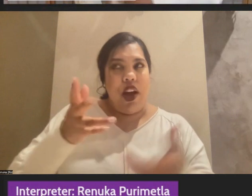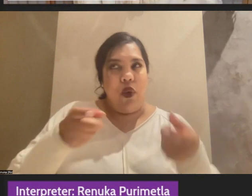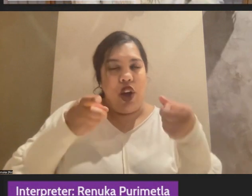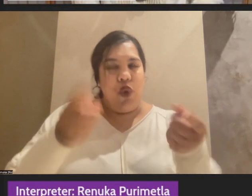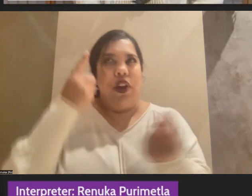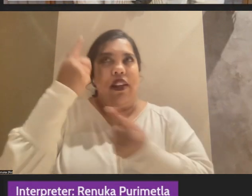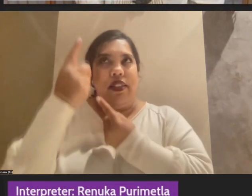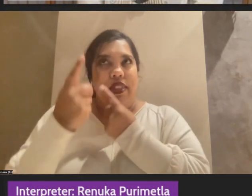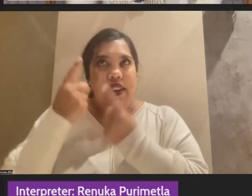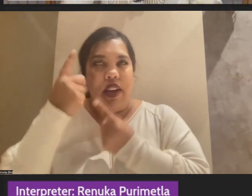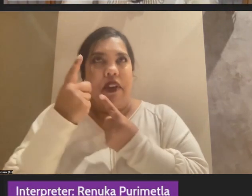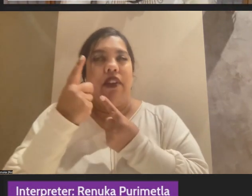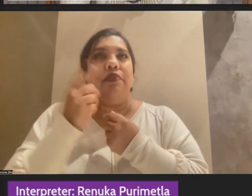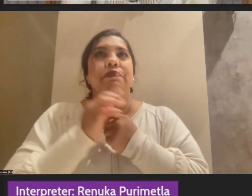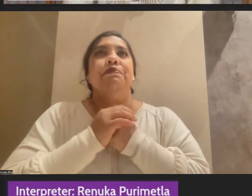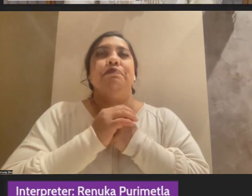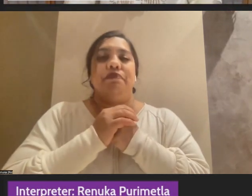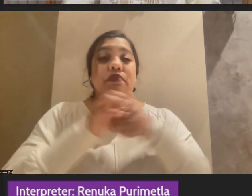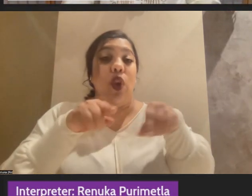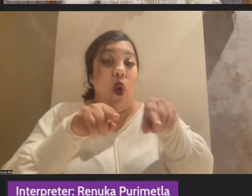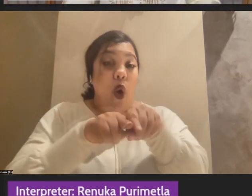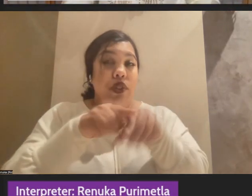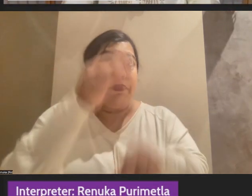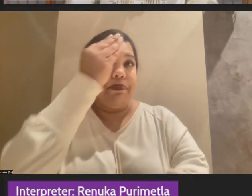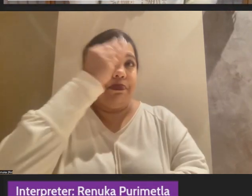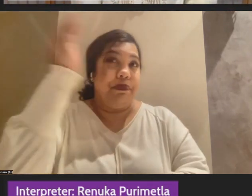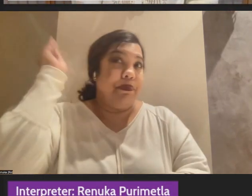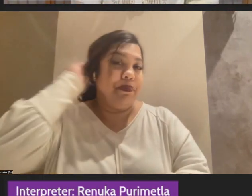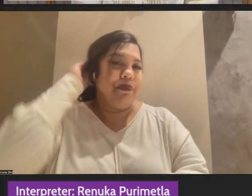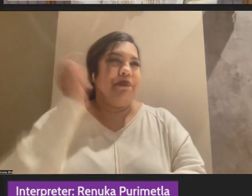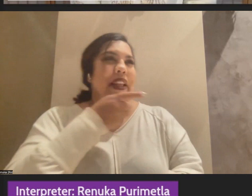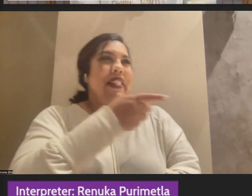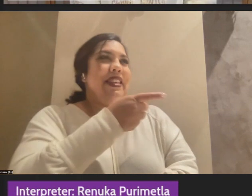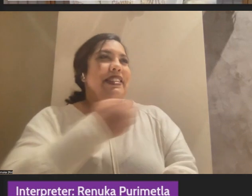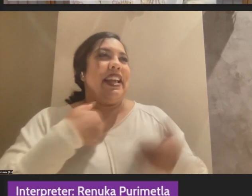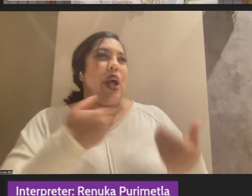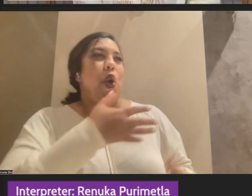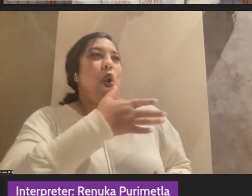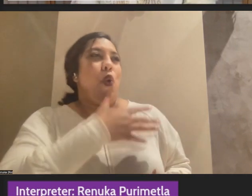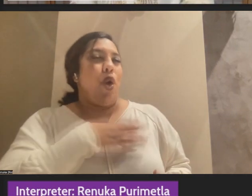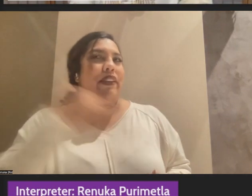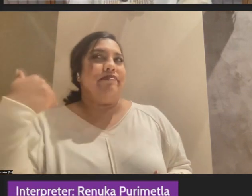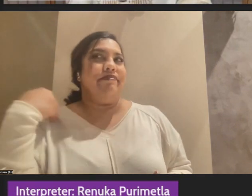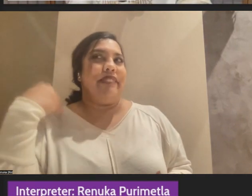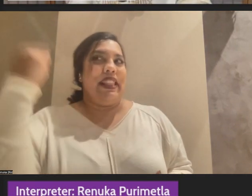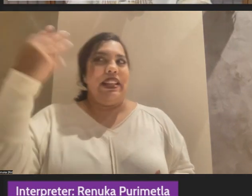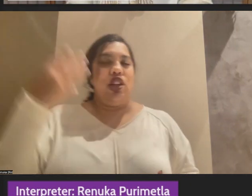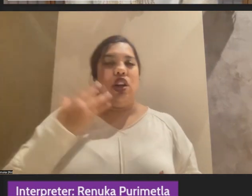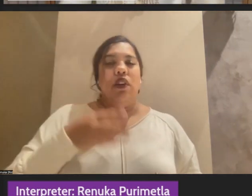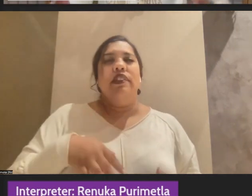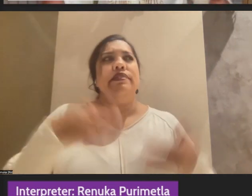as this young woman reminds us, darling, don't you know that the New Thought concept